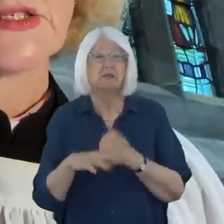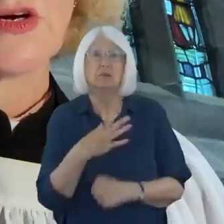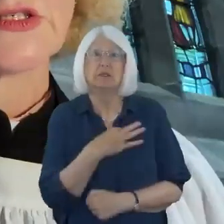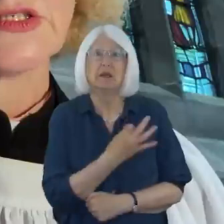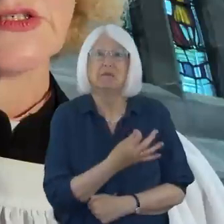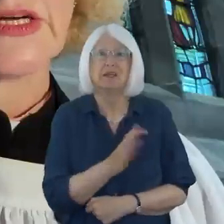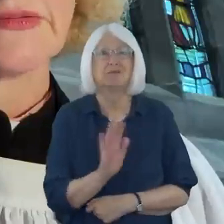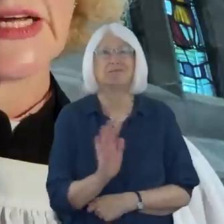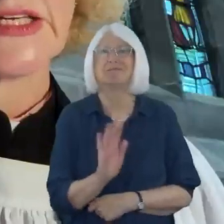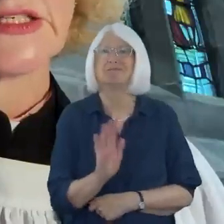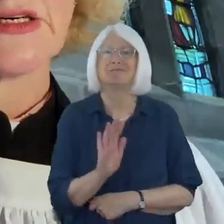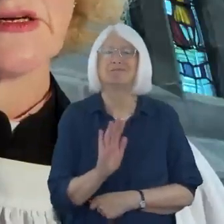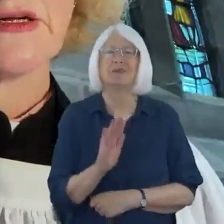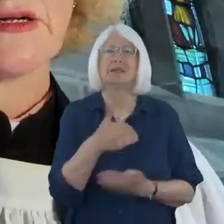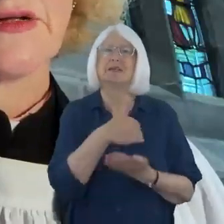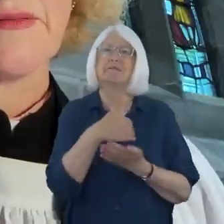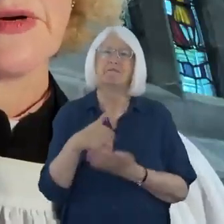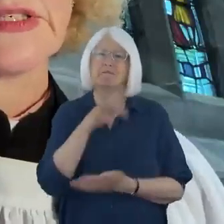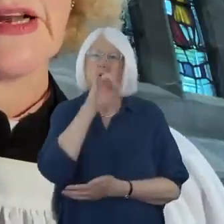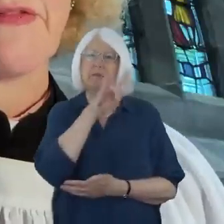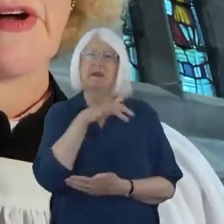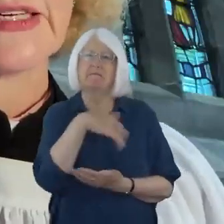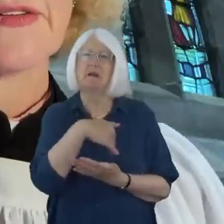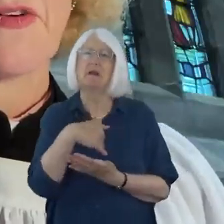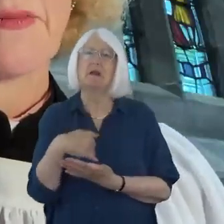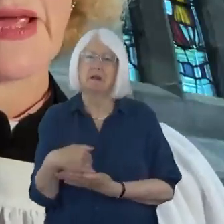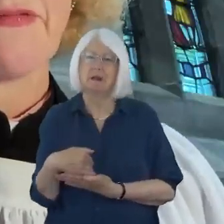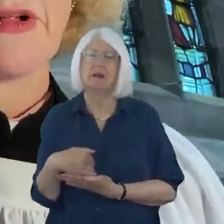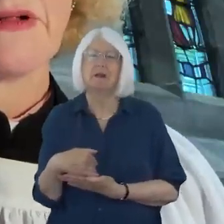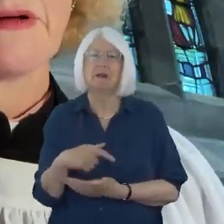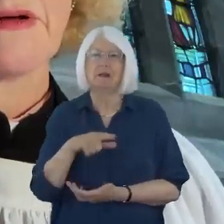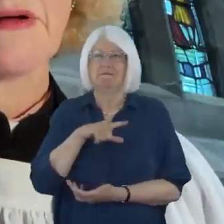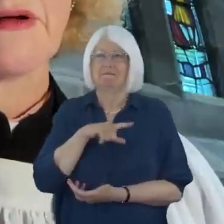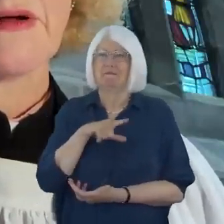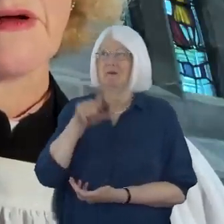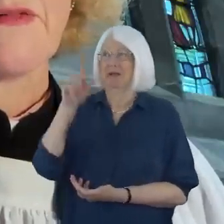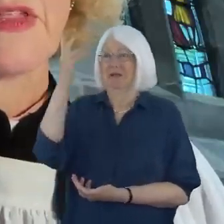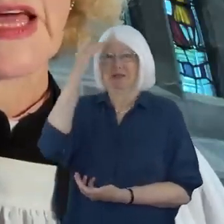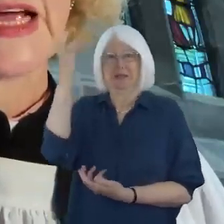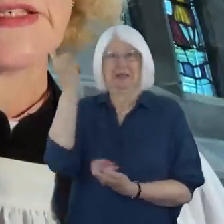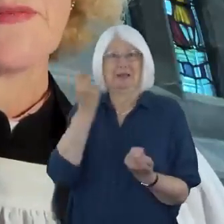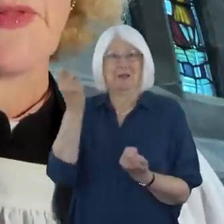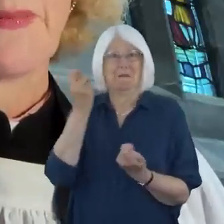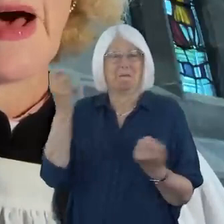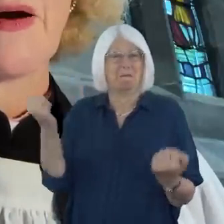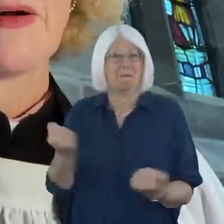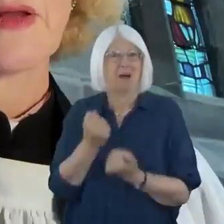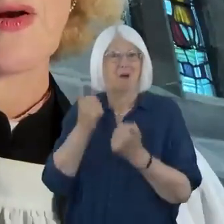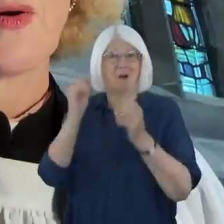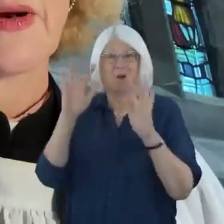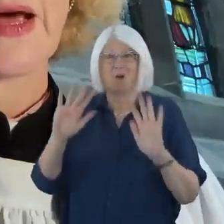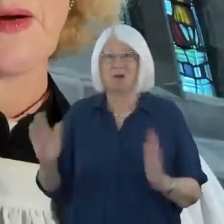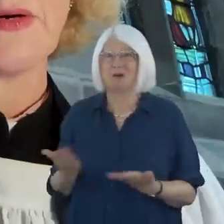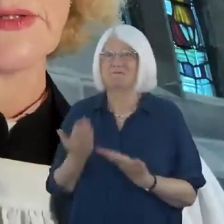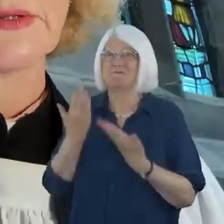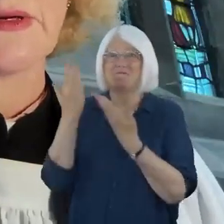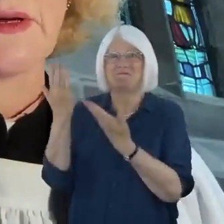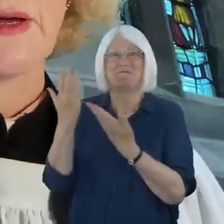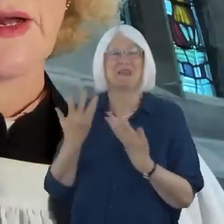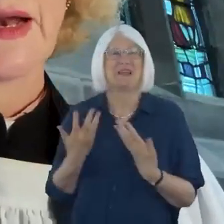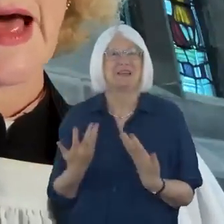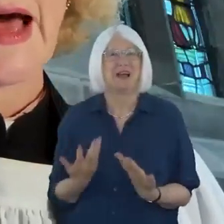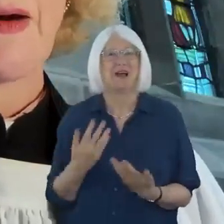lead us not into temptation, but deliver us from evil. For the kingdom, the power, and the glory are